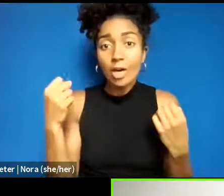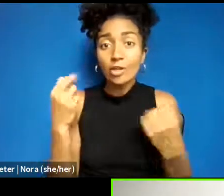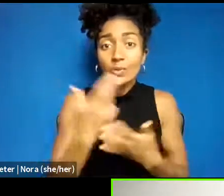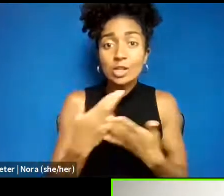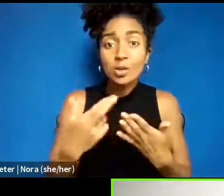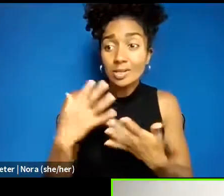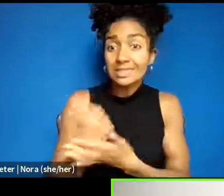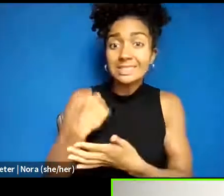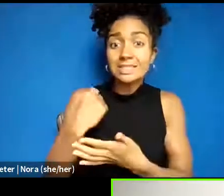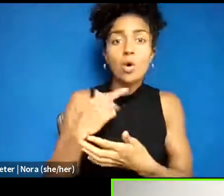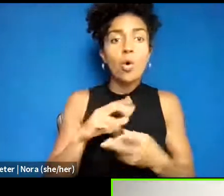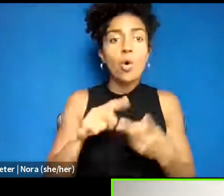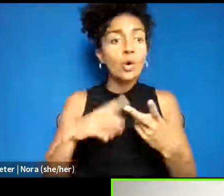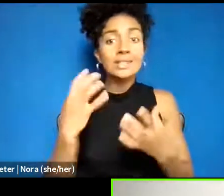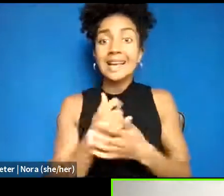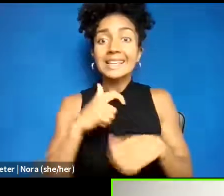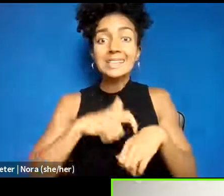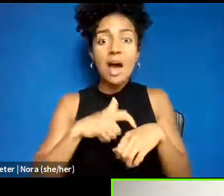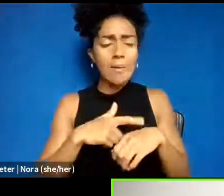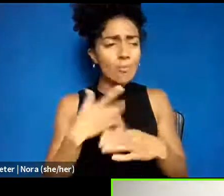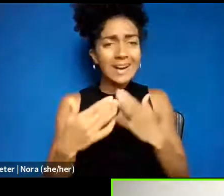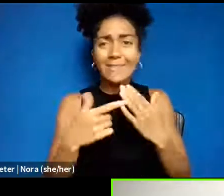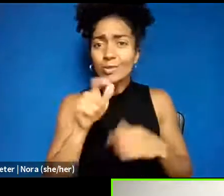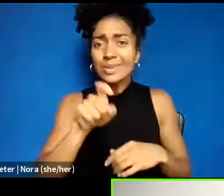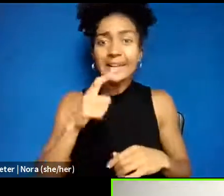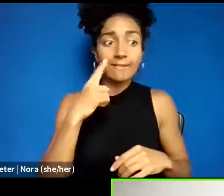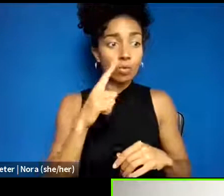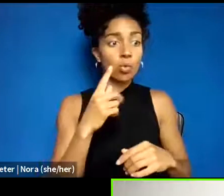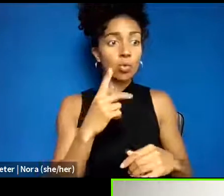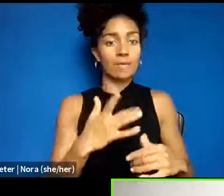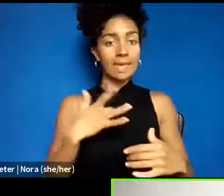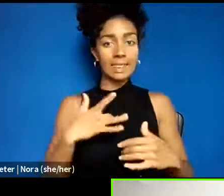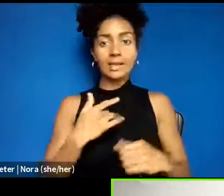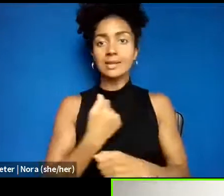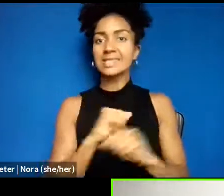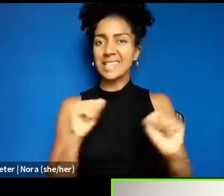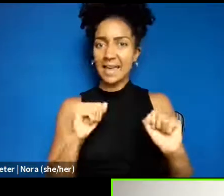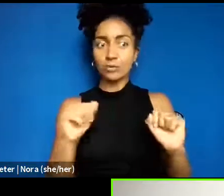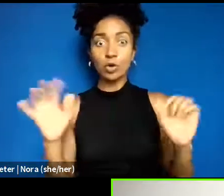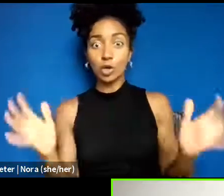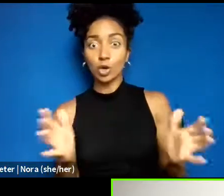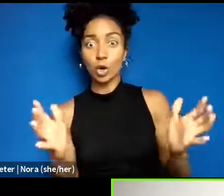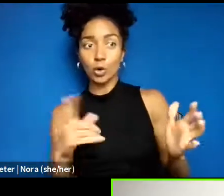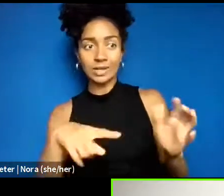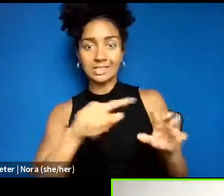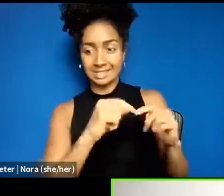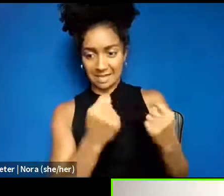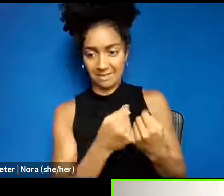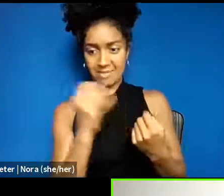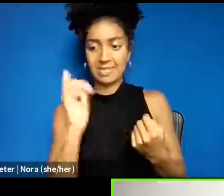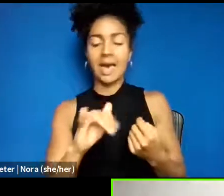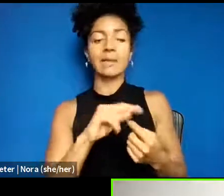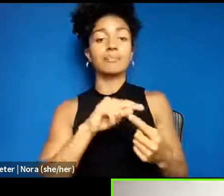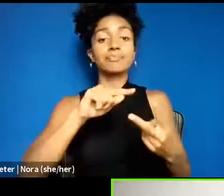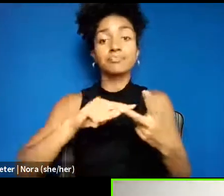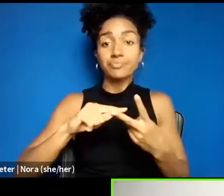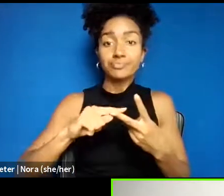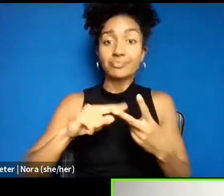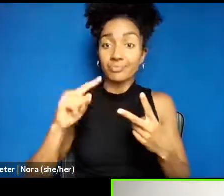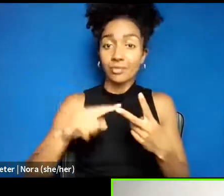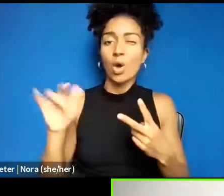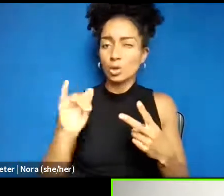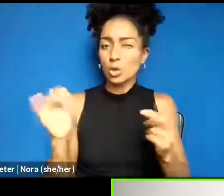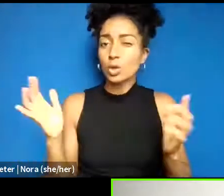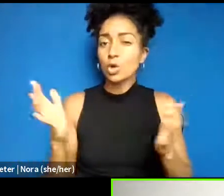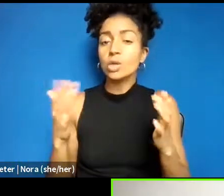take the time that they need to ultimately feel safe. And then we encourage, we have employee